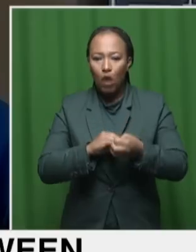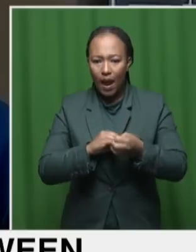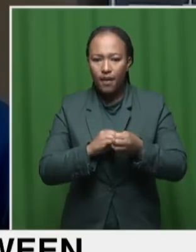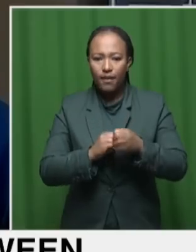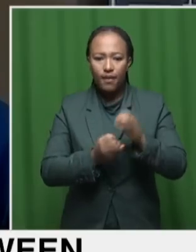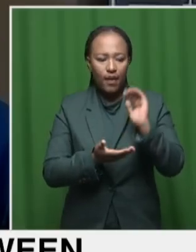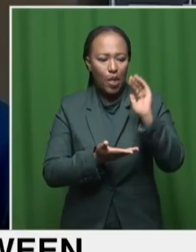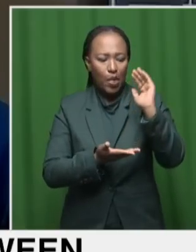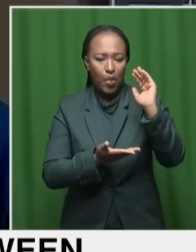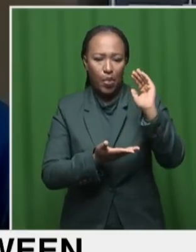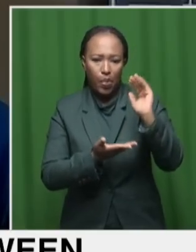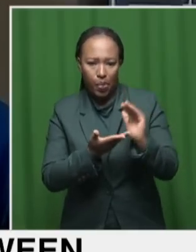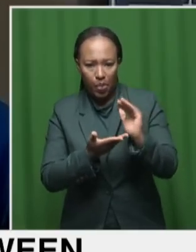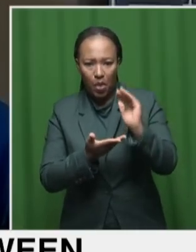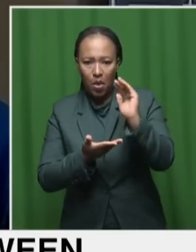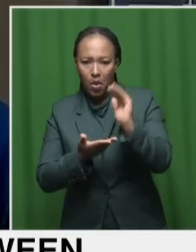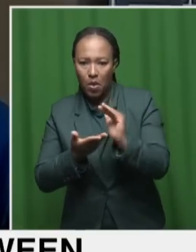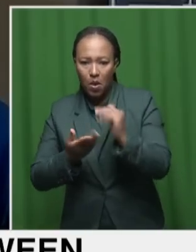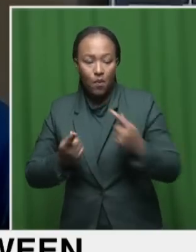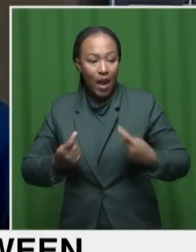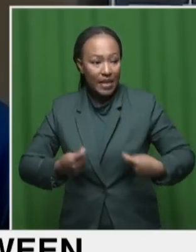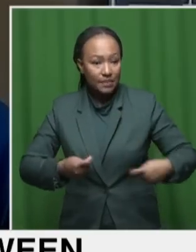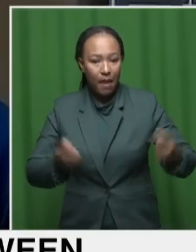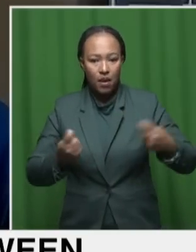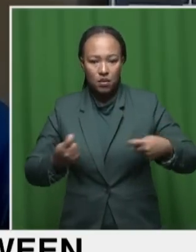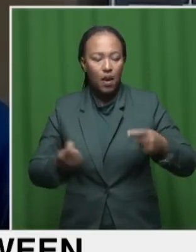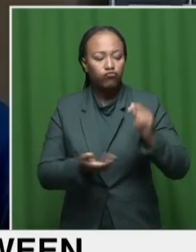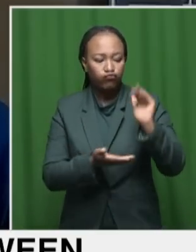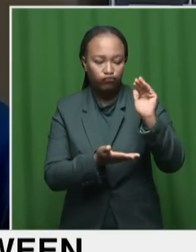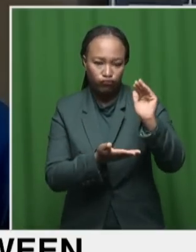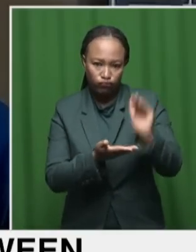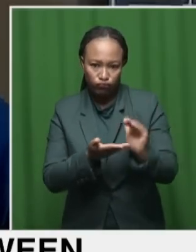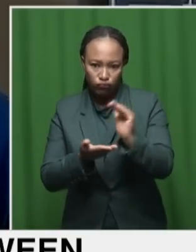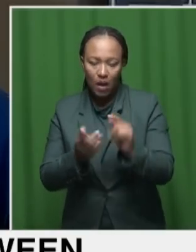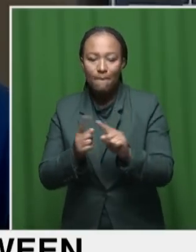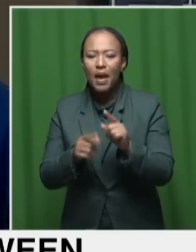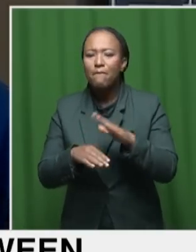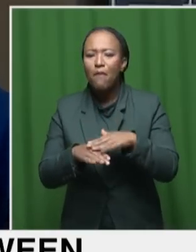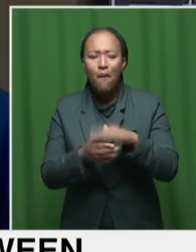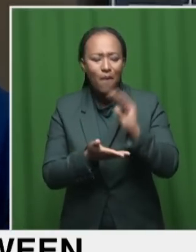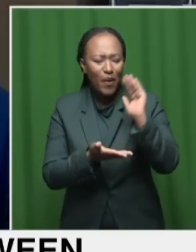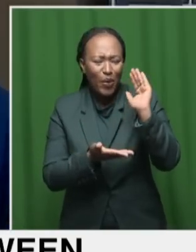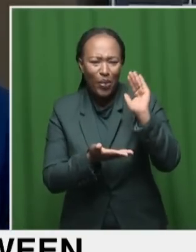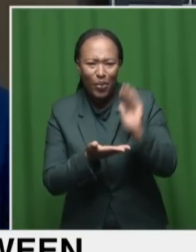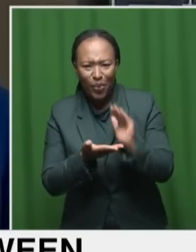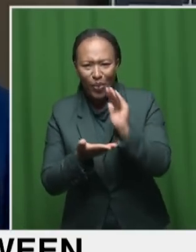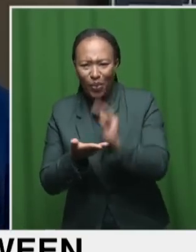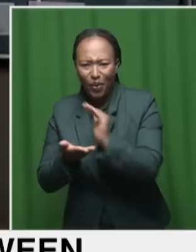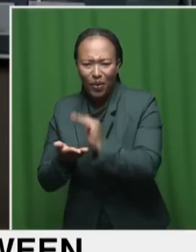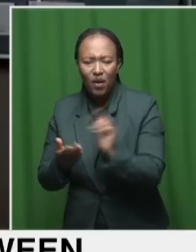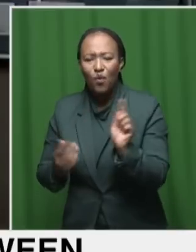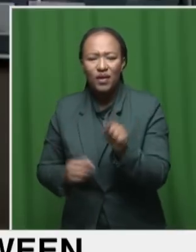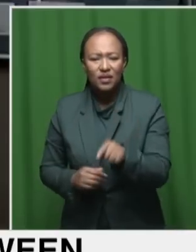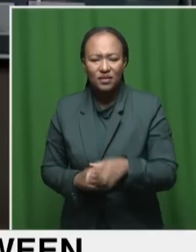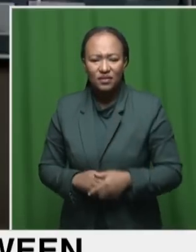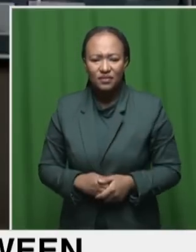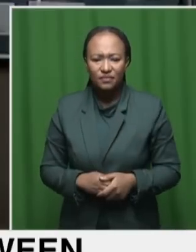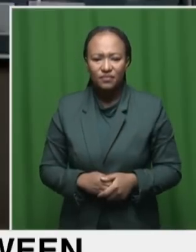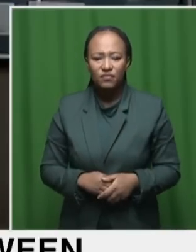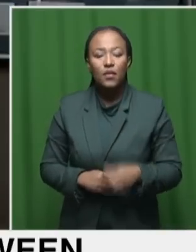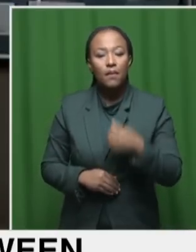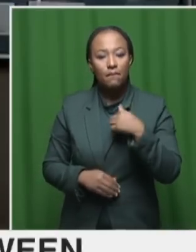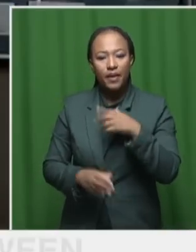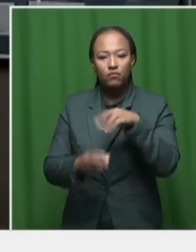on our expenditure. But what more can people do, Dawie? Yeah, I'm in financial business